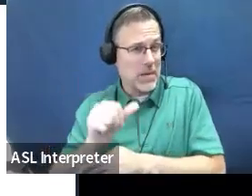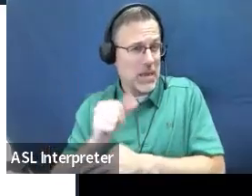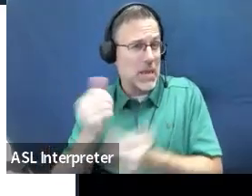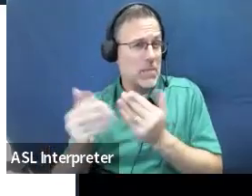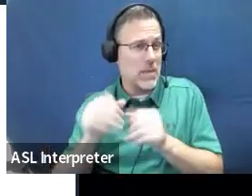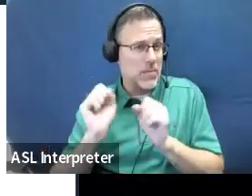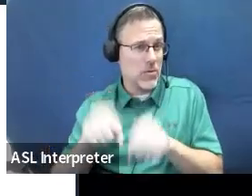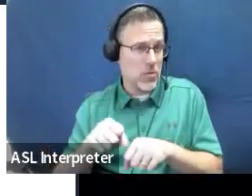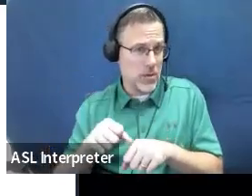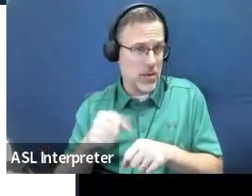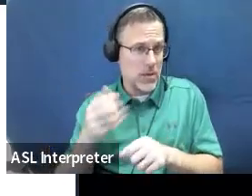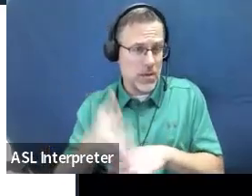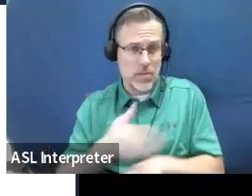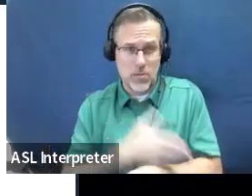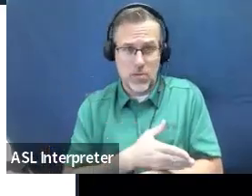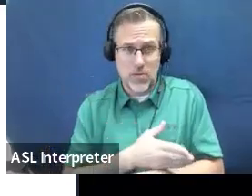better.